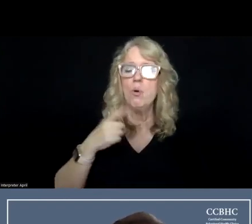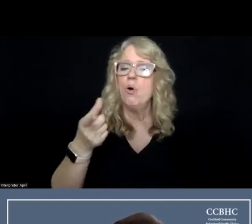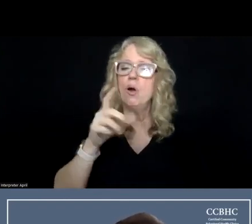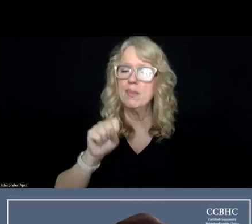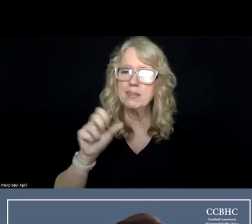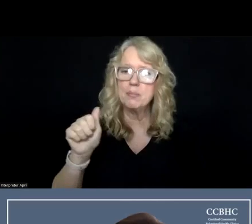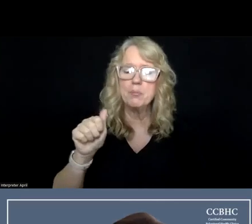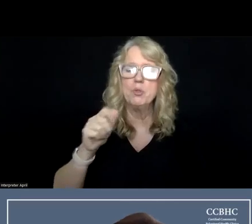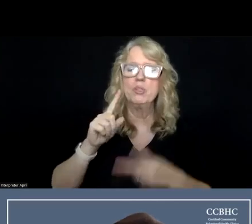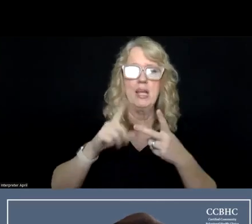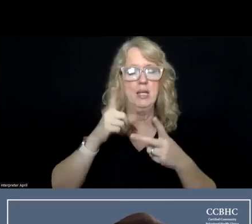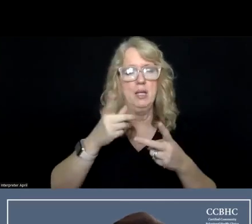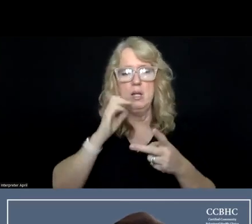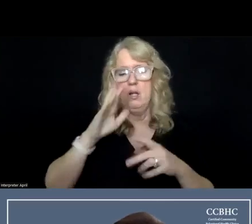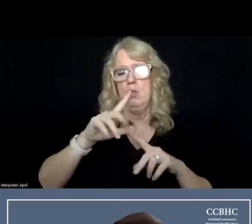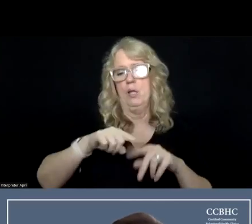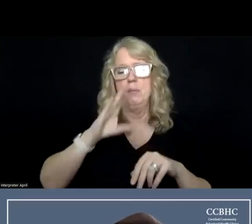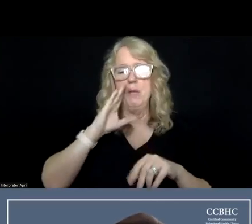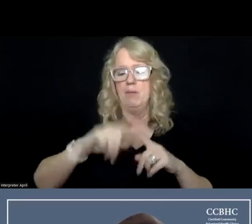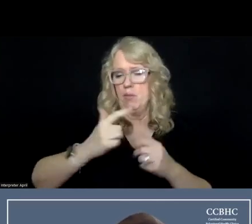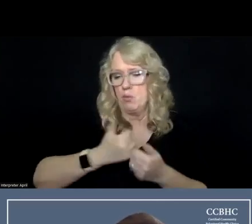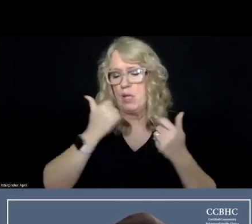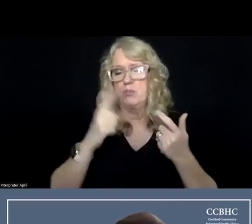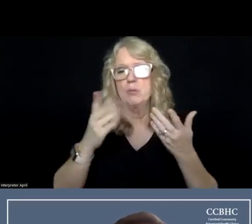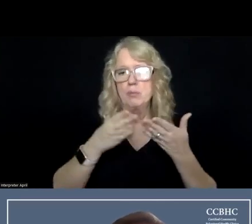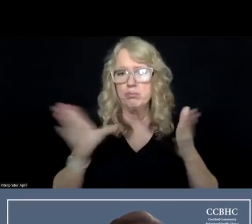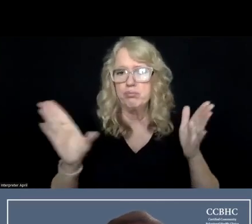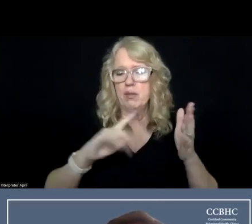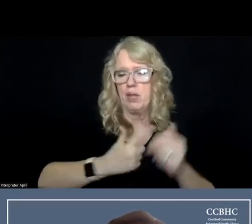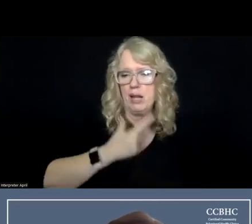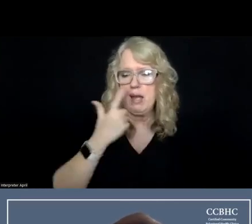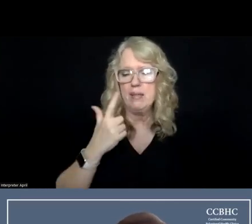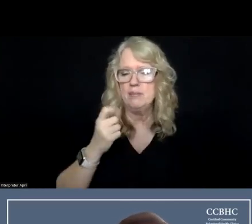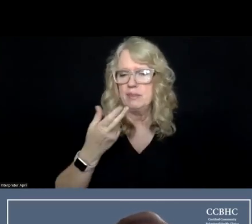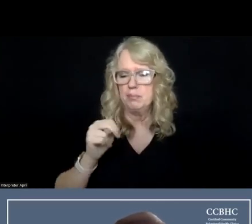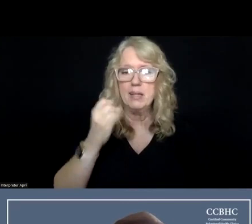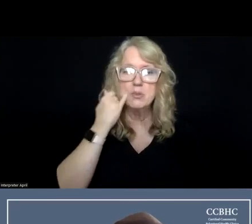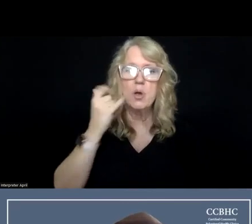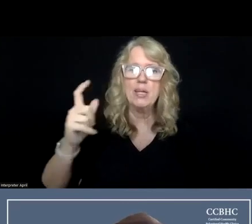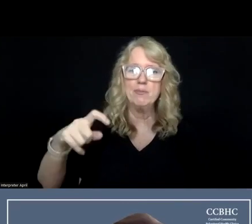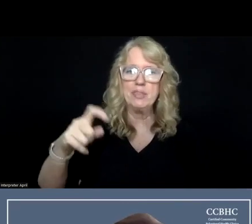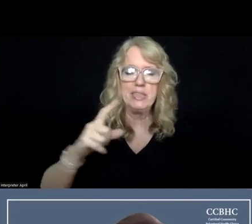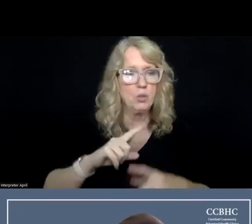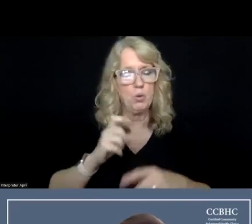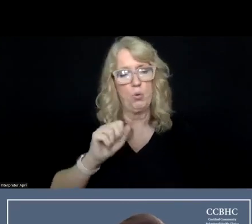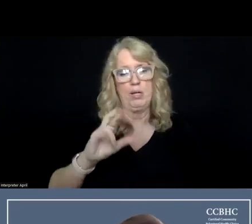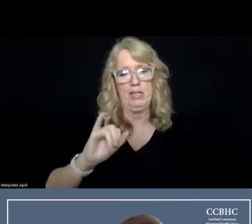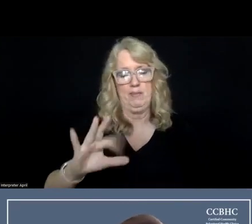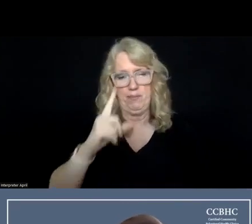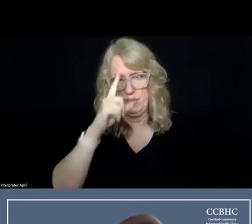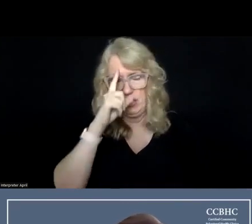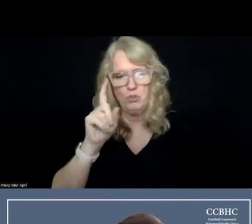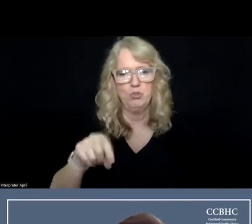services, regardless of their ability to pay or place of residence across the lifespan. So anybody who has a need, who thinks they have a need, should be able to